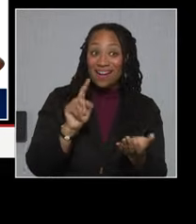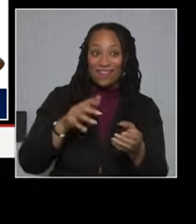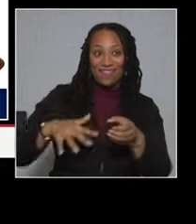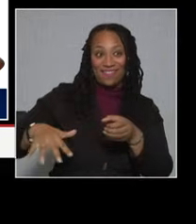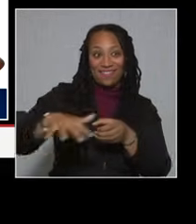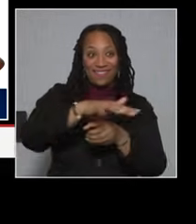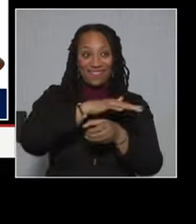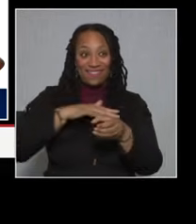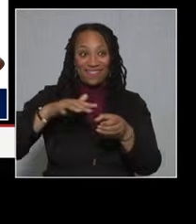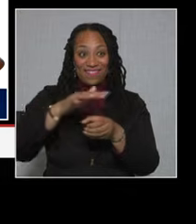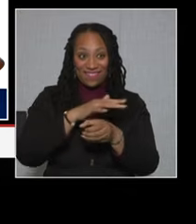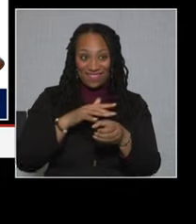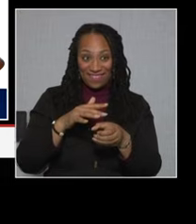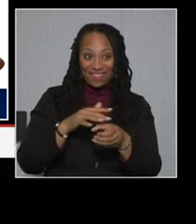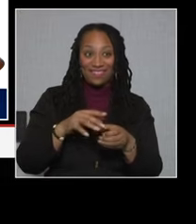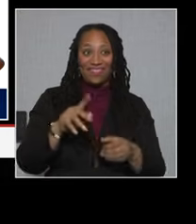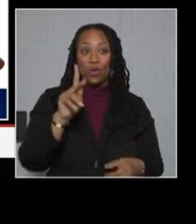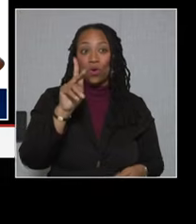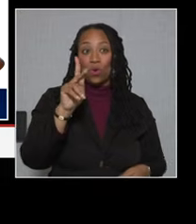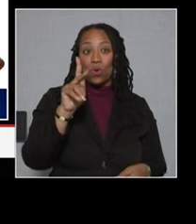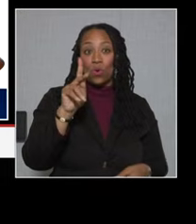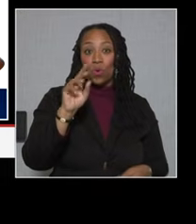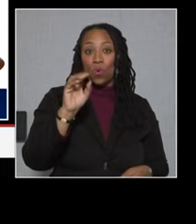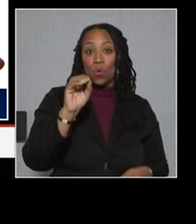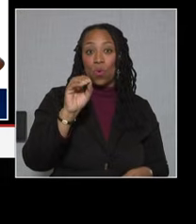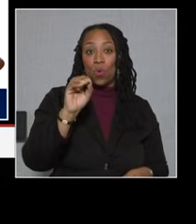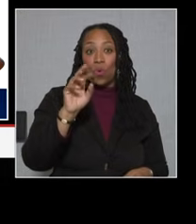where schools from around the city will set up